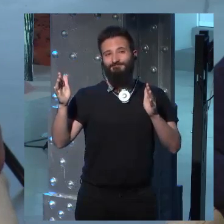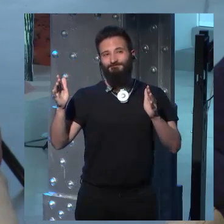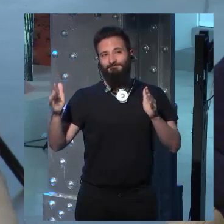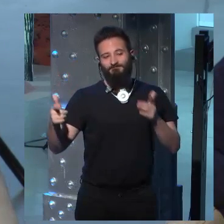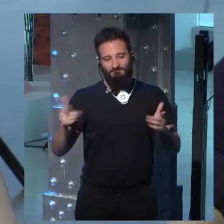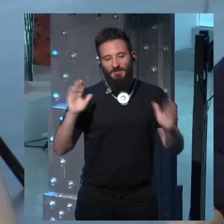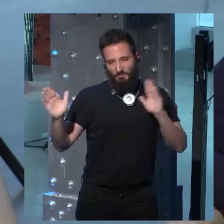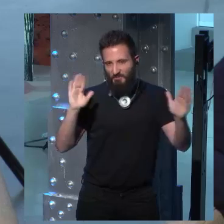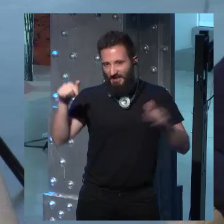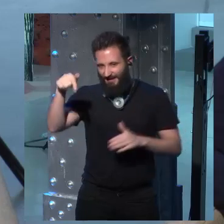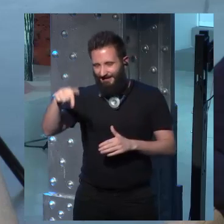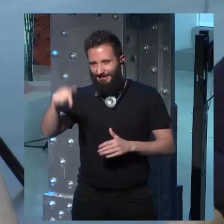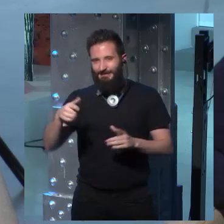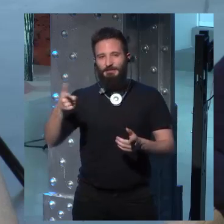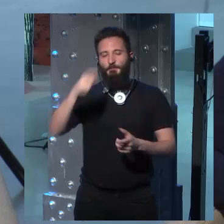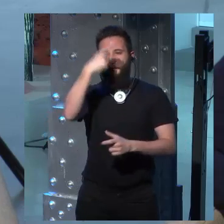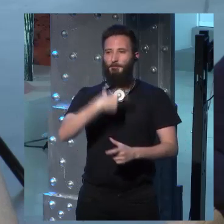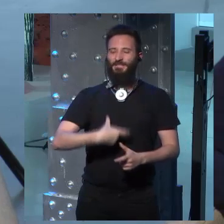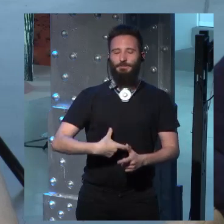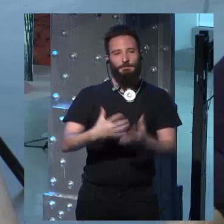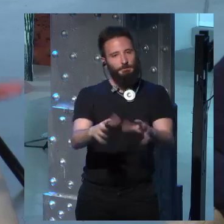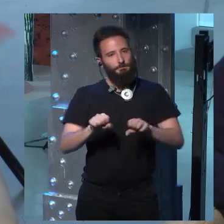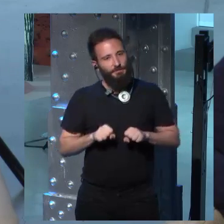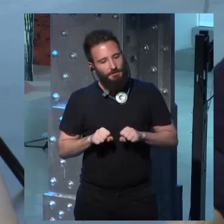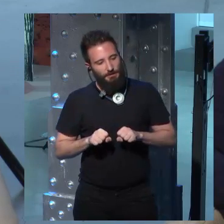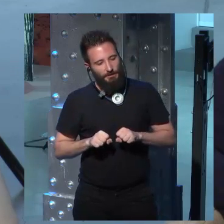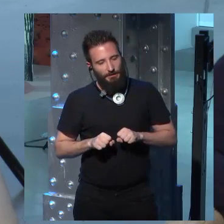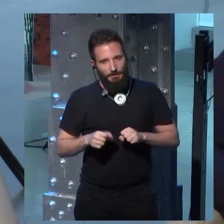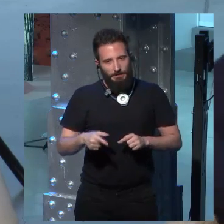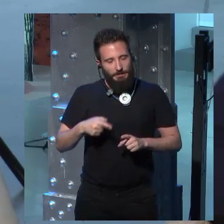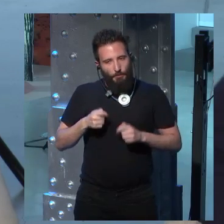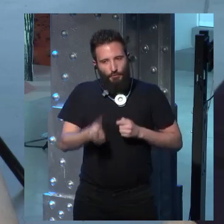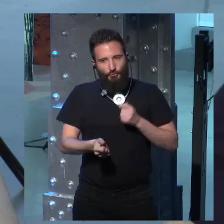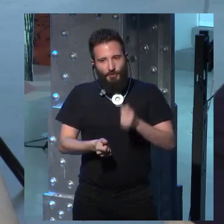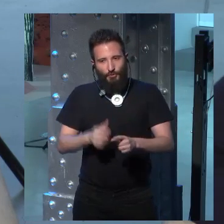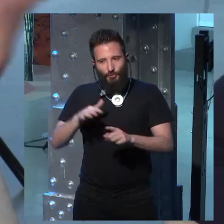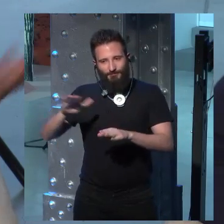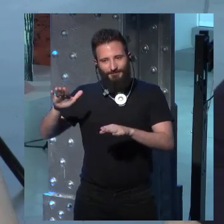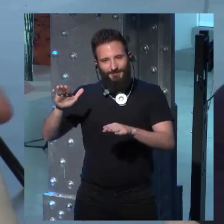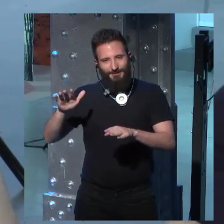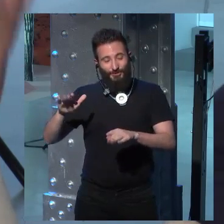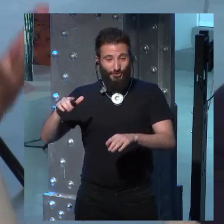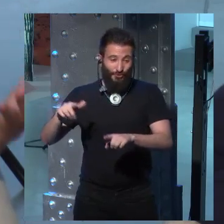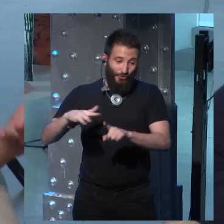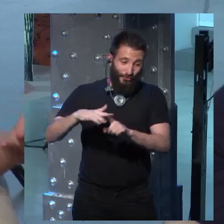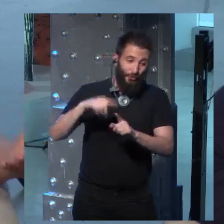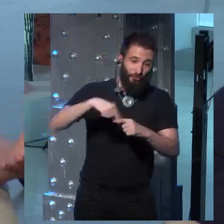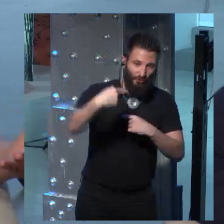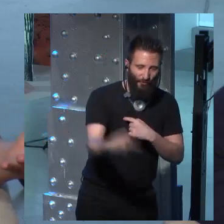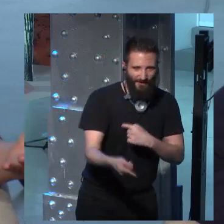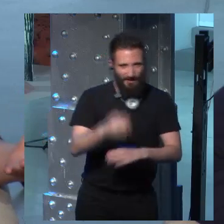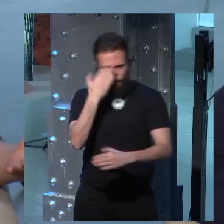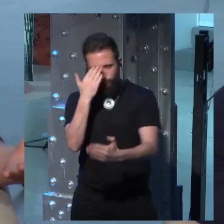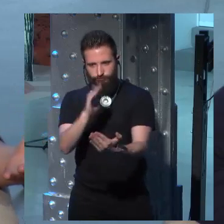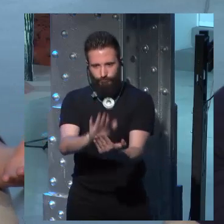chest starts having to deal with the consequences of the external and internal challenges she's facing. Ending season 2, we saw